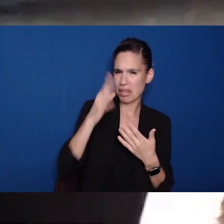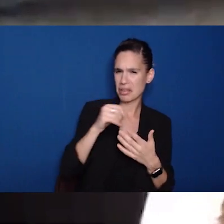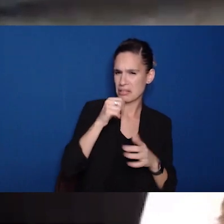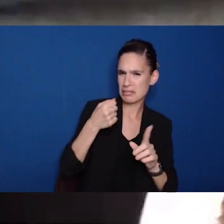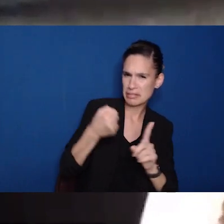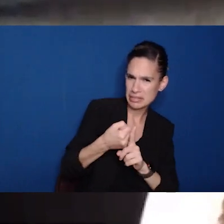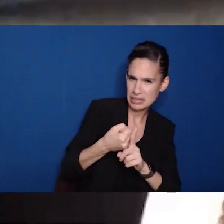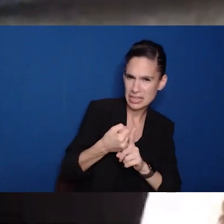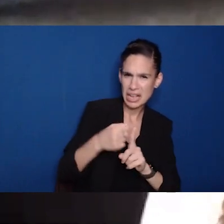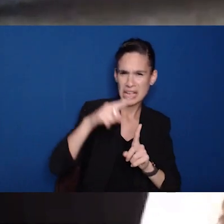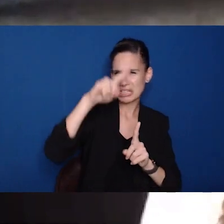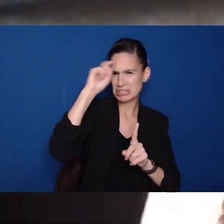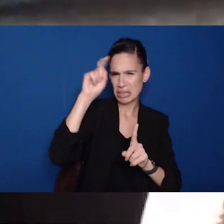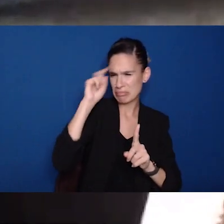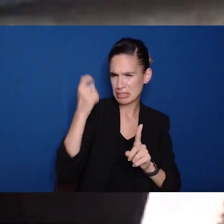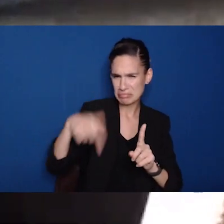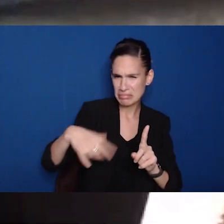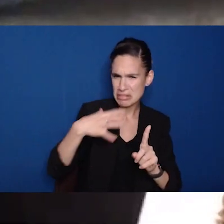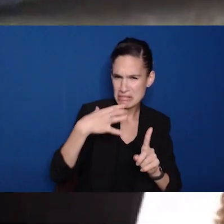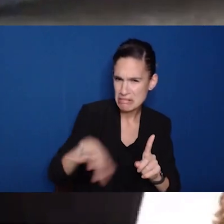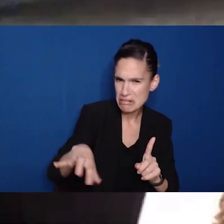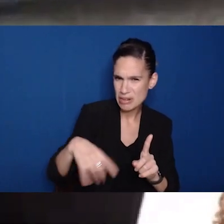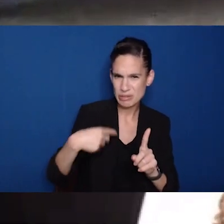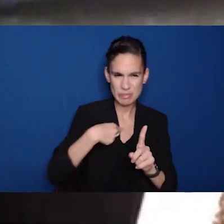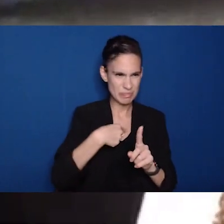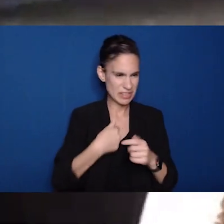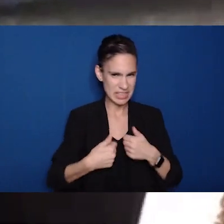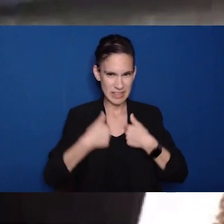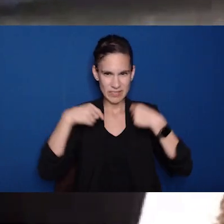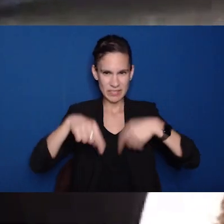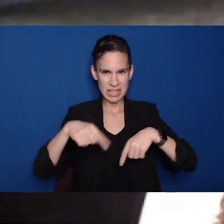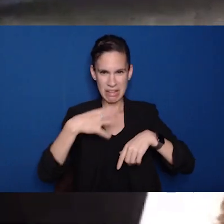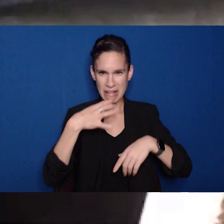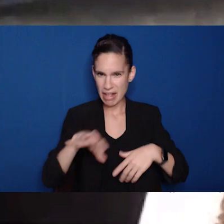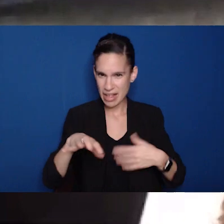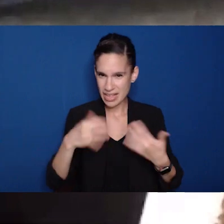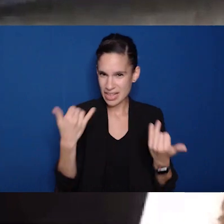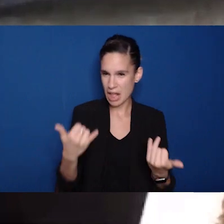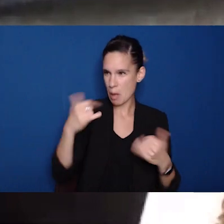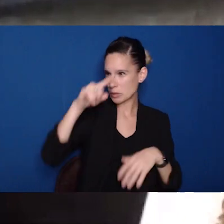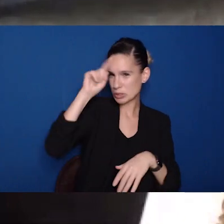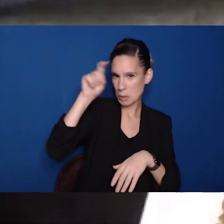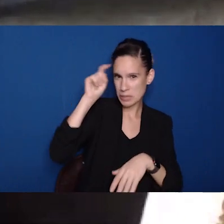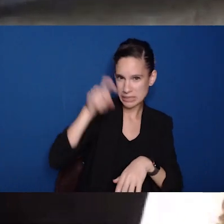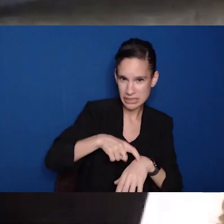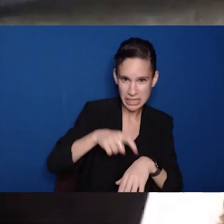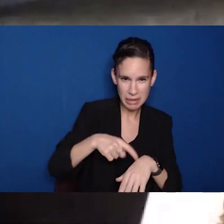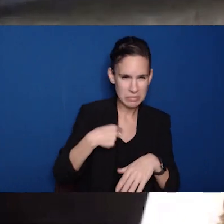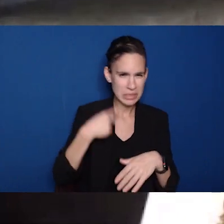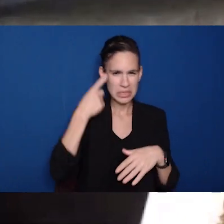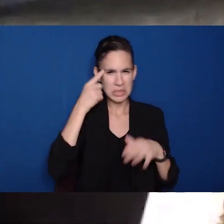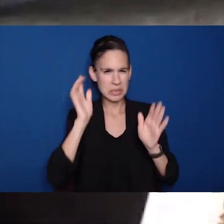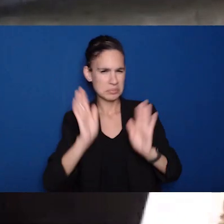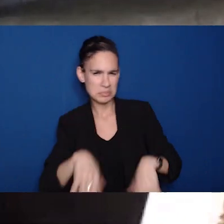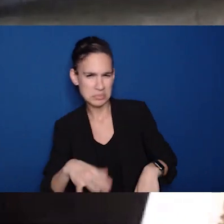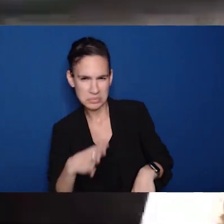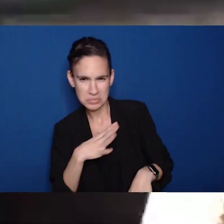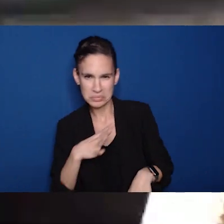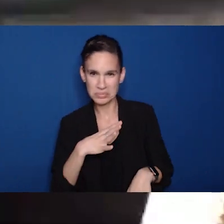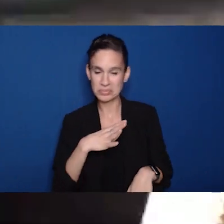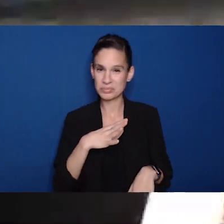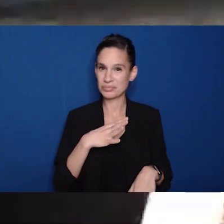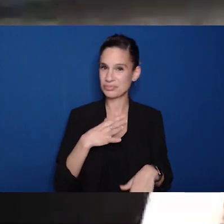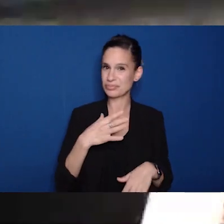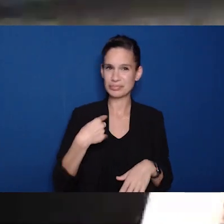hot climates. We're still in summer, so we thought it won't hold. Then South Africa just kept recording these statistics, and we're like, well, same number of